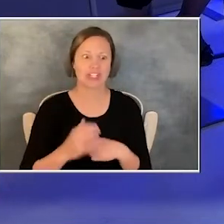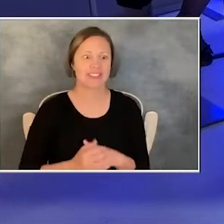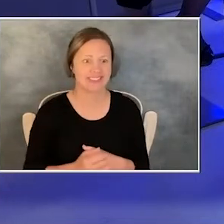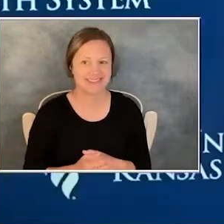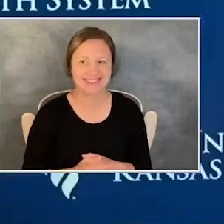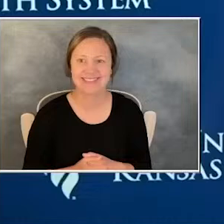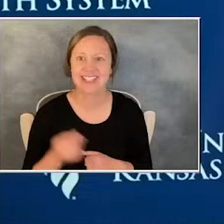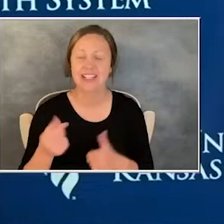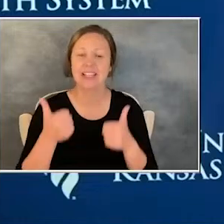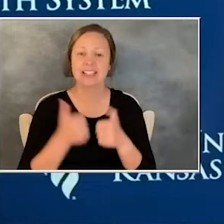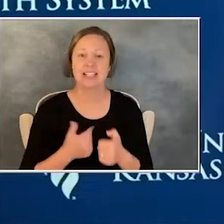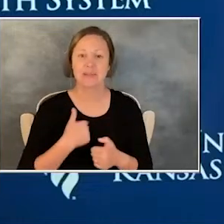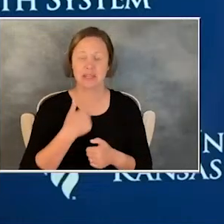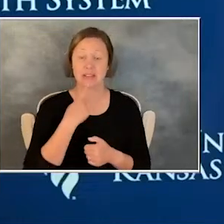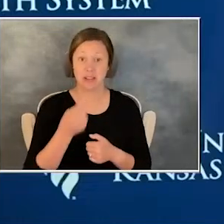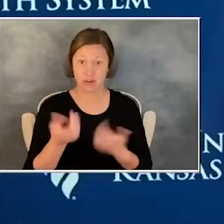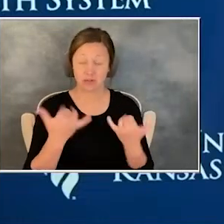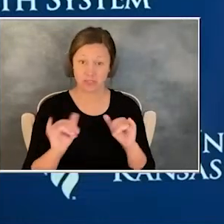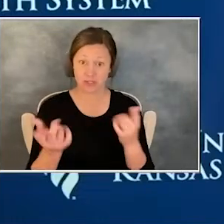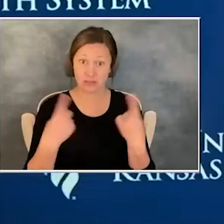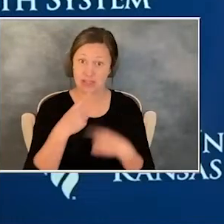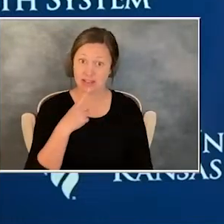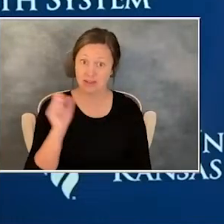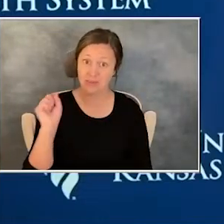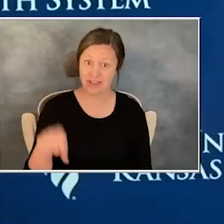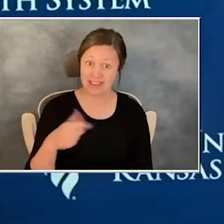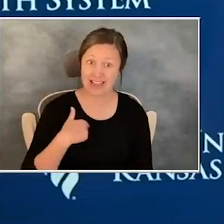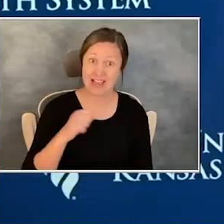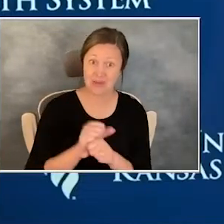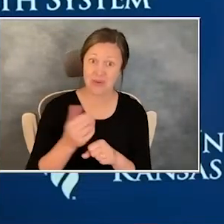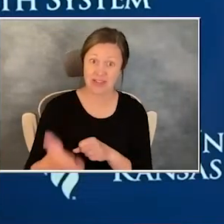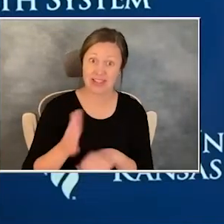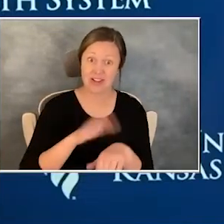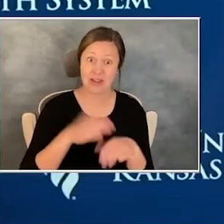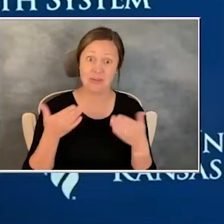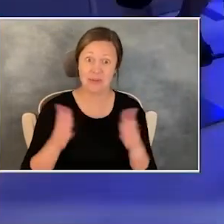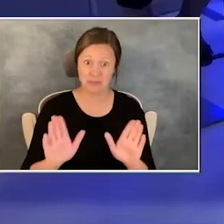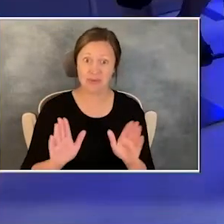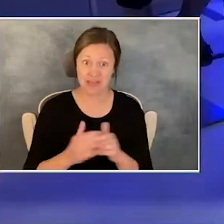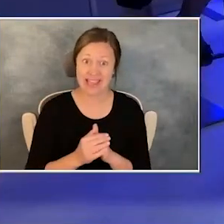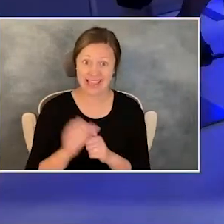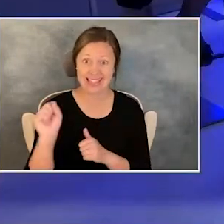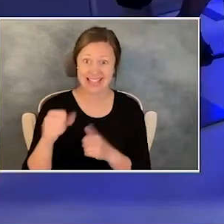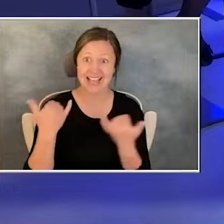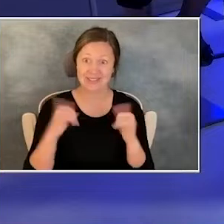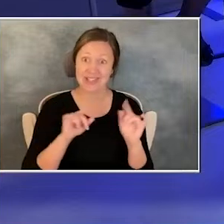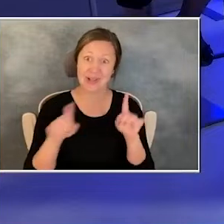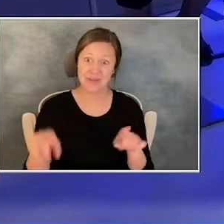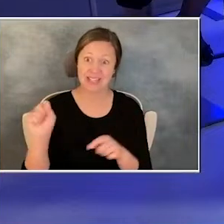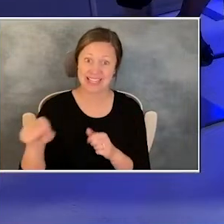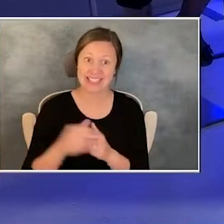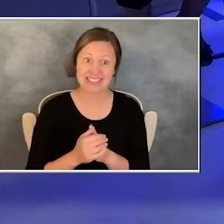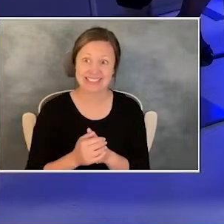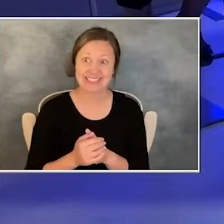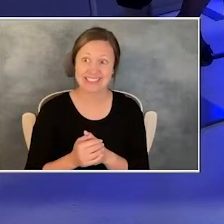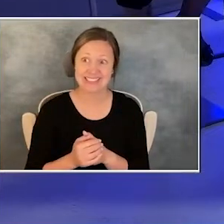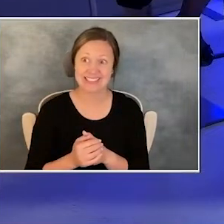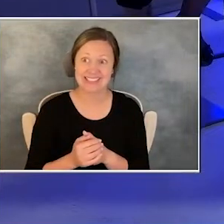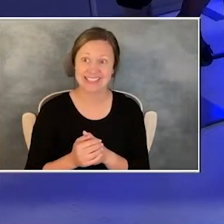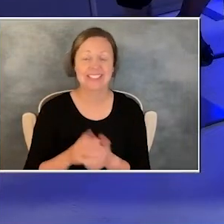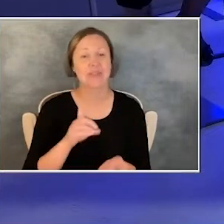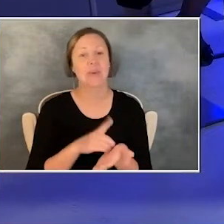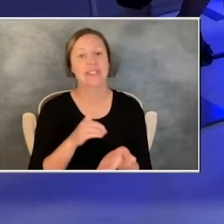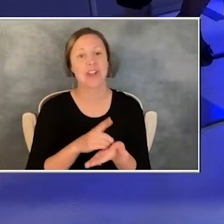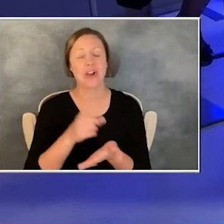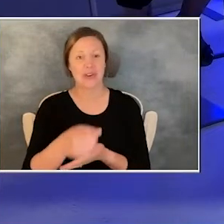are you still coming? I'm like, well, yeah, I work there. I'm on my way into work. I'm still coming. All right, Dr. Burns, Michelle, you have to be happy that we just showed up today